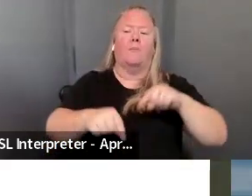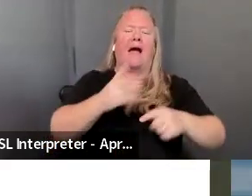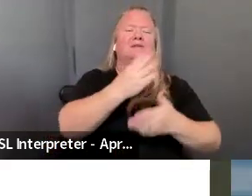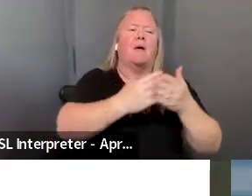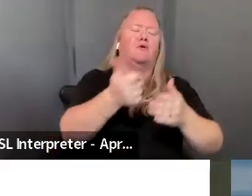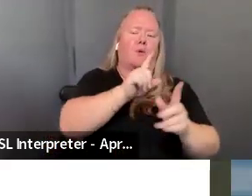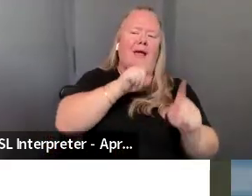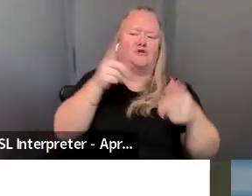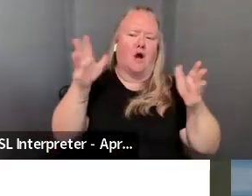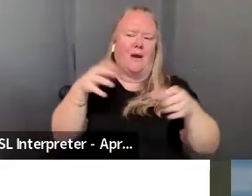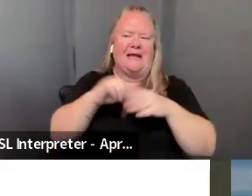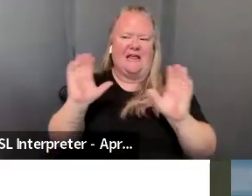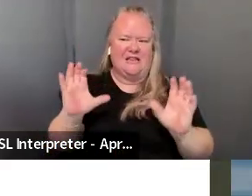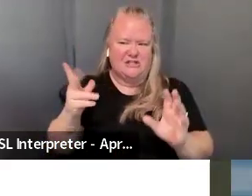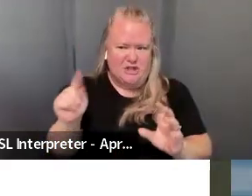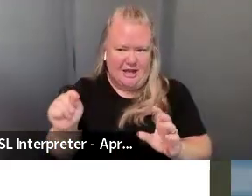were answered already in chat.